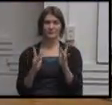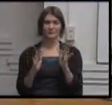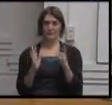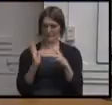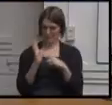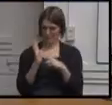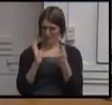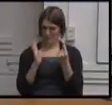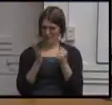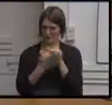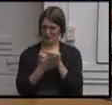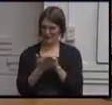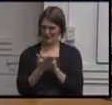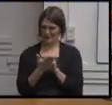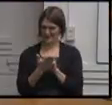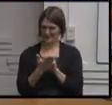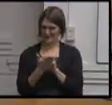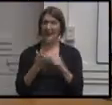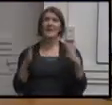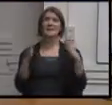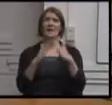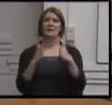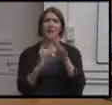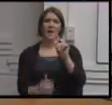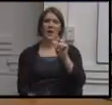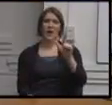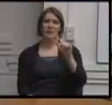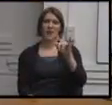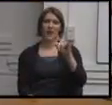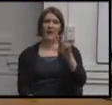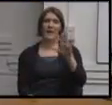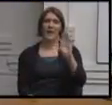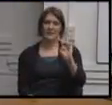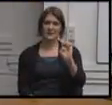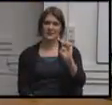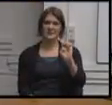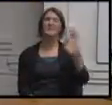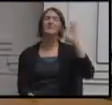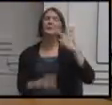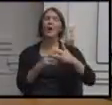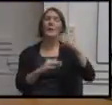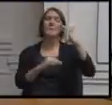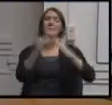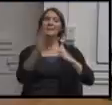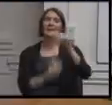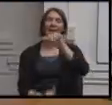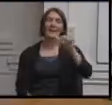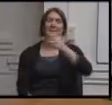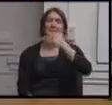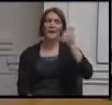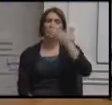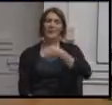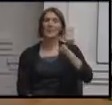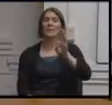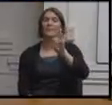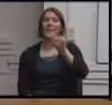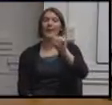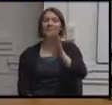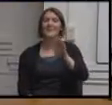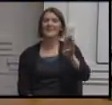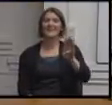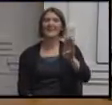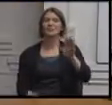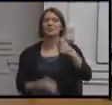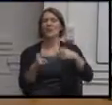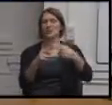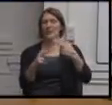These people. the Downtown Alliance, formerly known as Building a Better Brattleboro, work plan, budget,